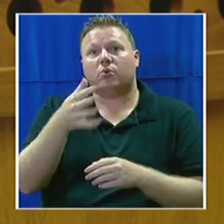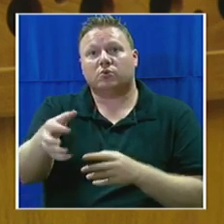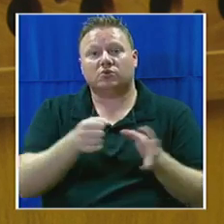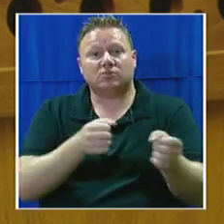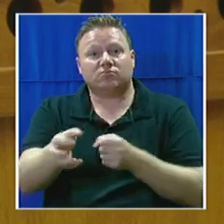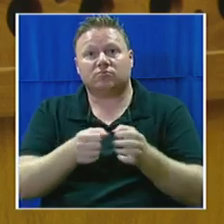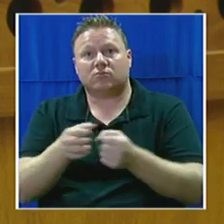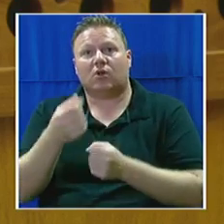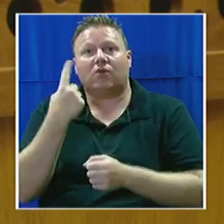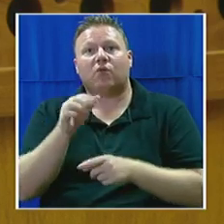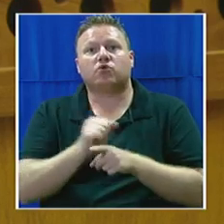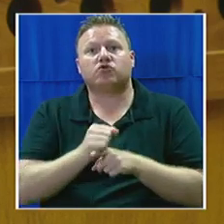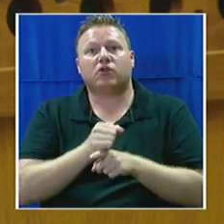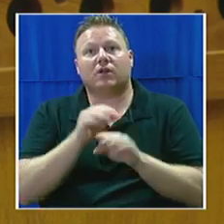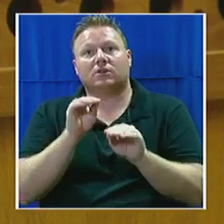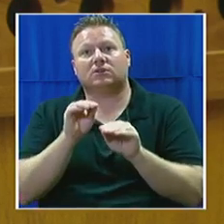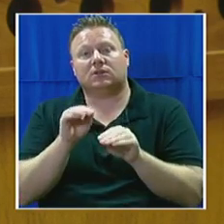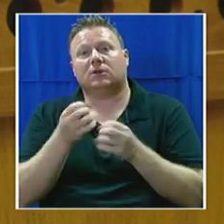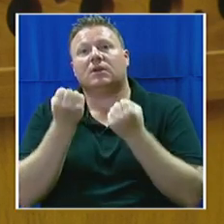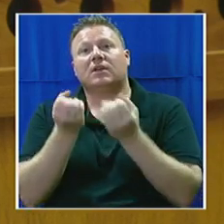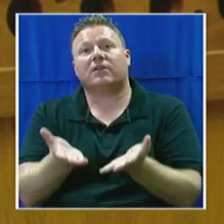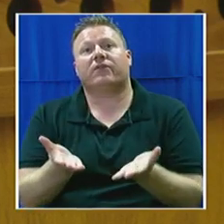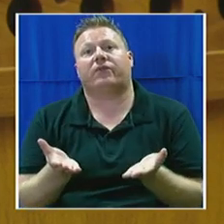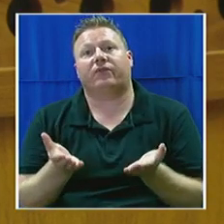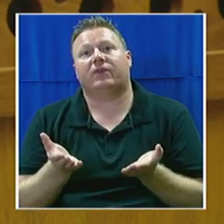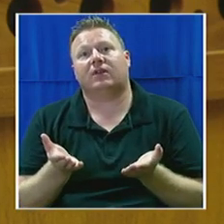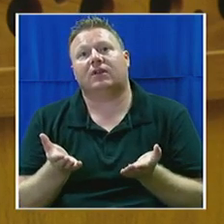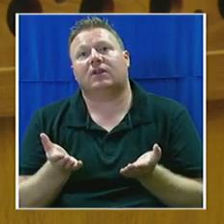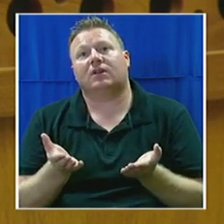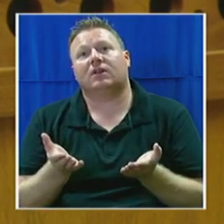training, and they give them